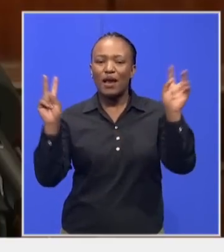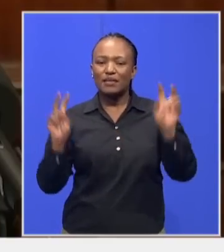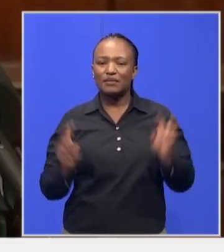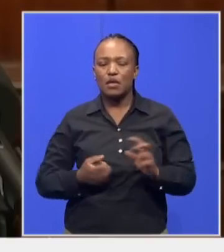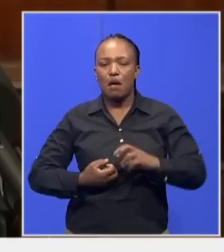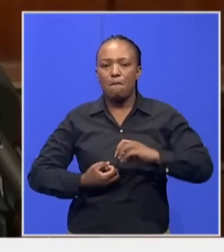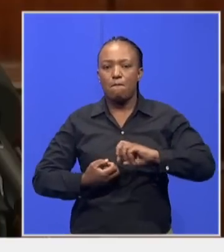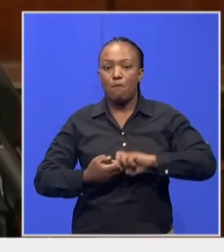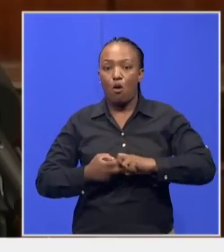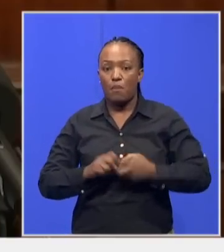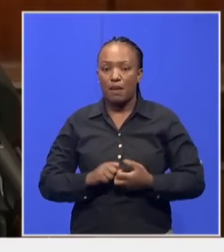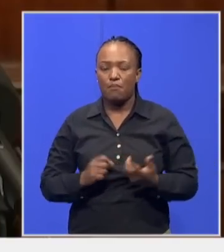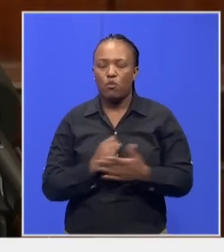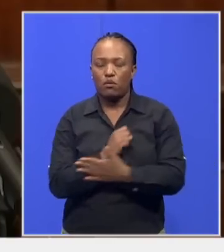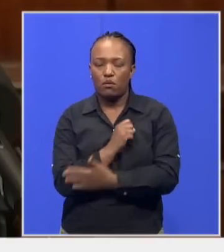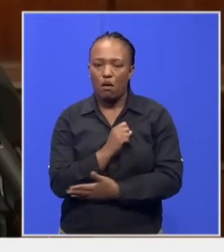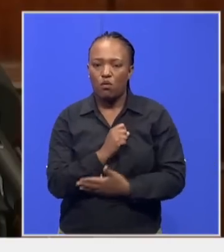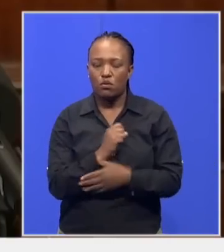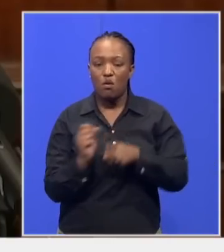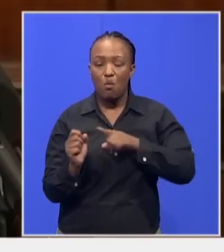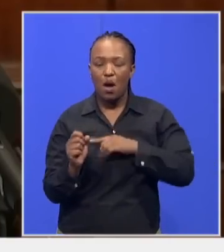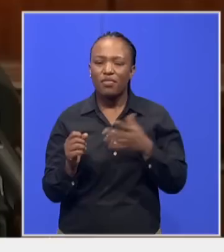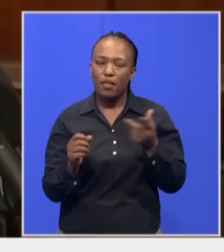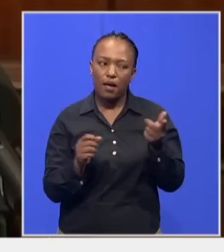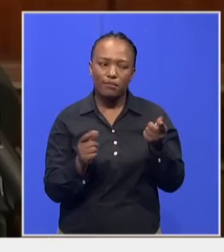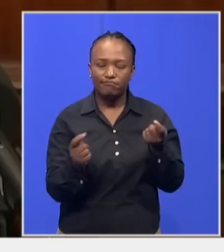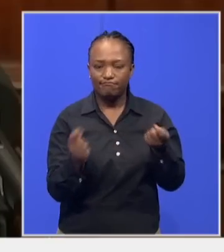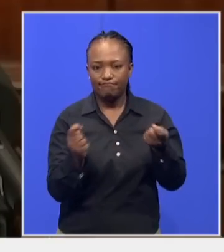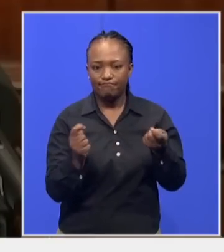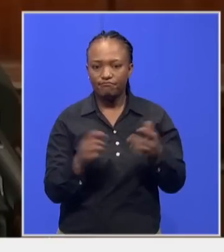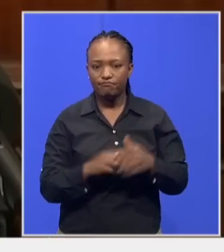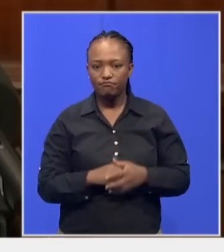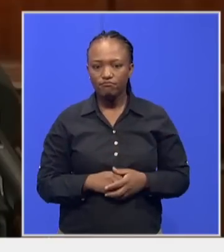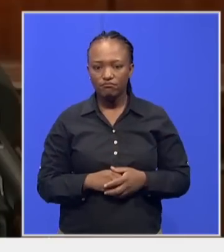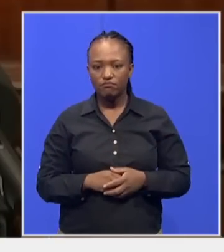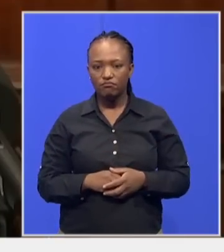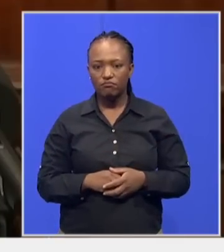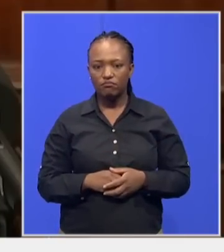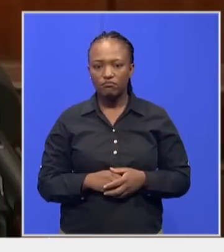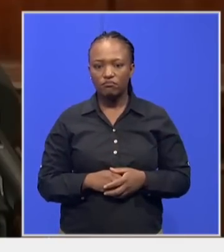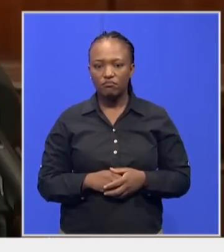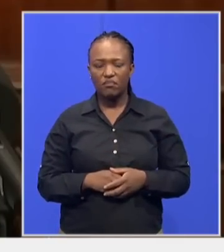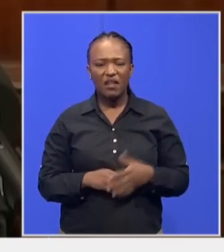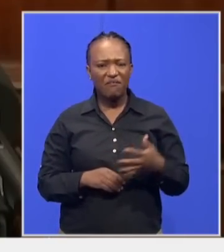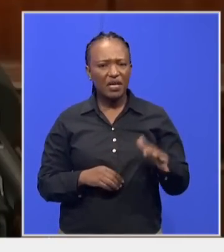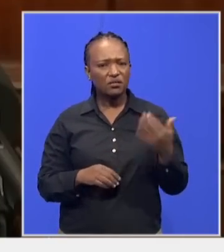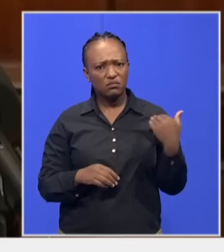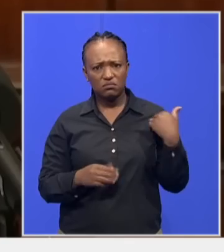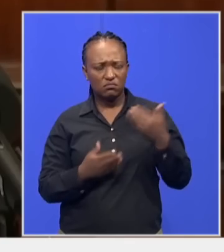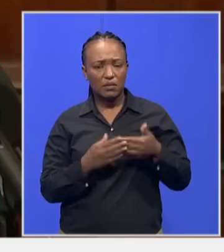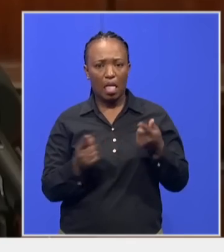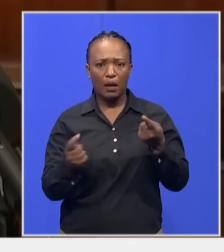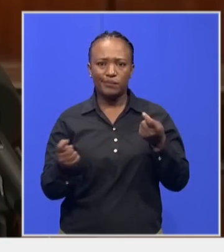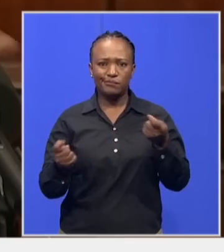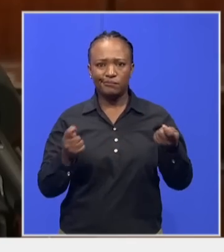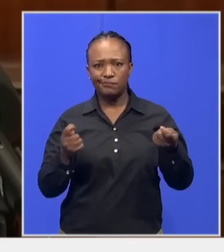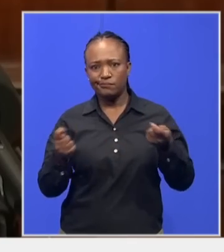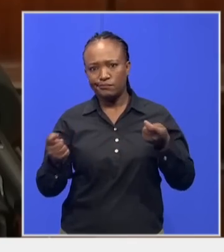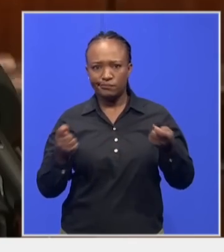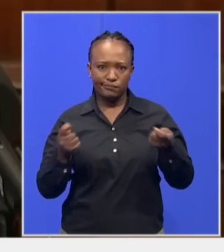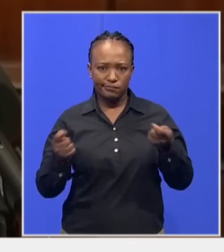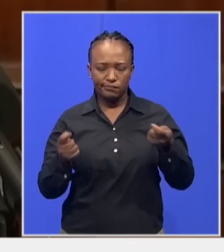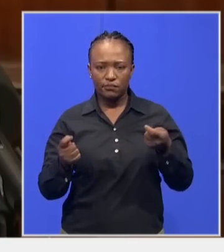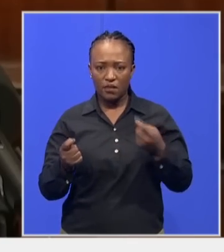country because of their dominance in that space. They have been a monopoly, and hitherto, henceforth, we know that we are